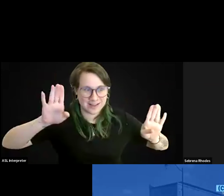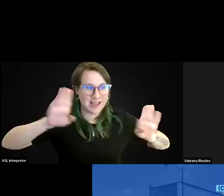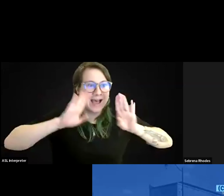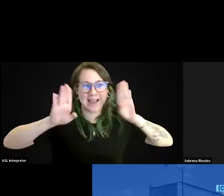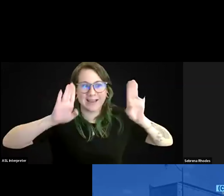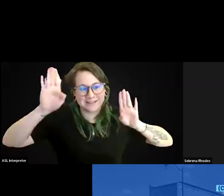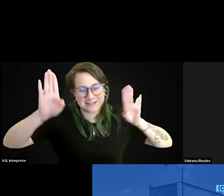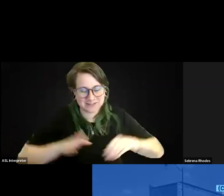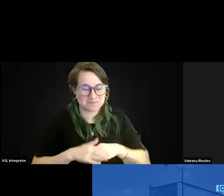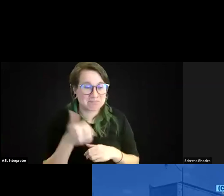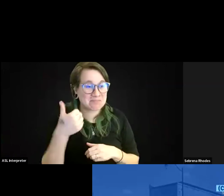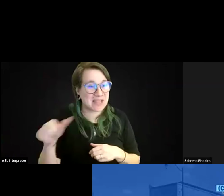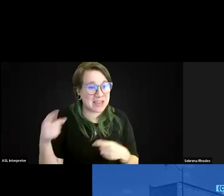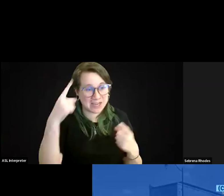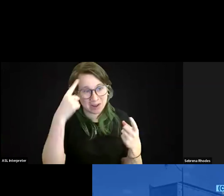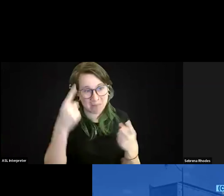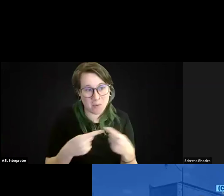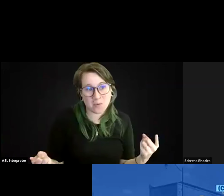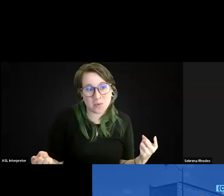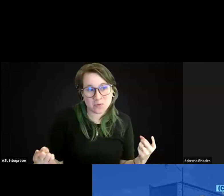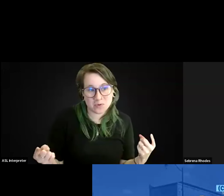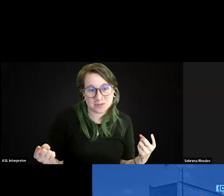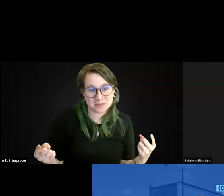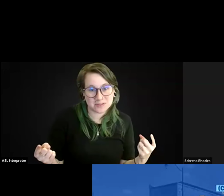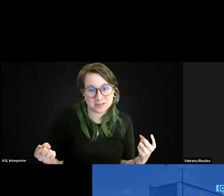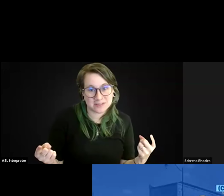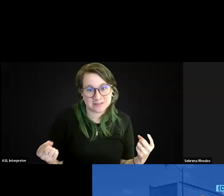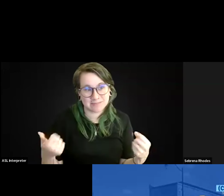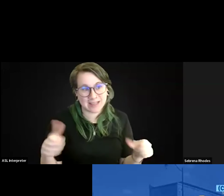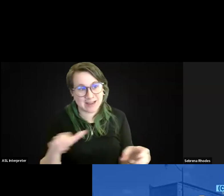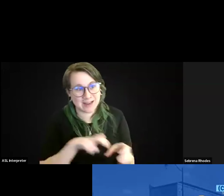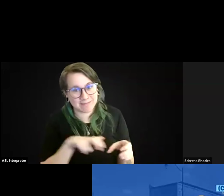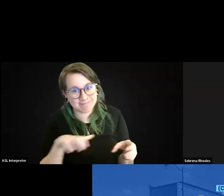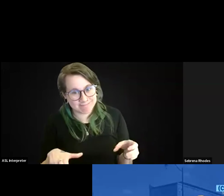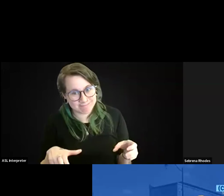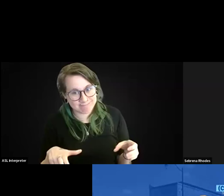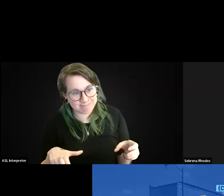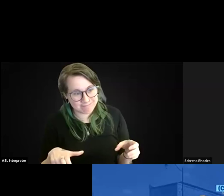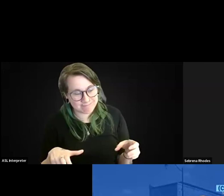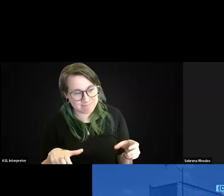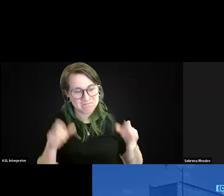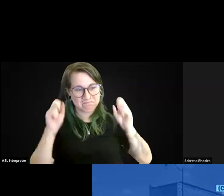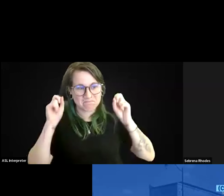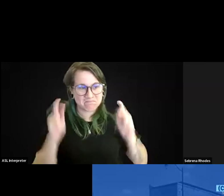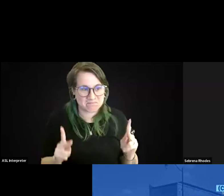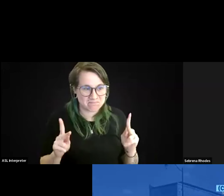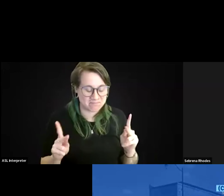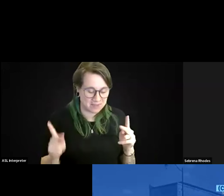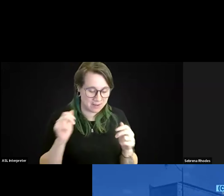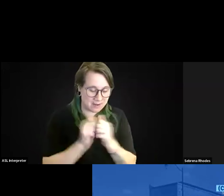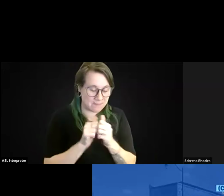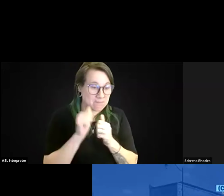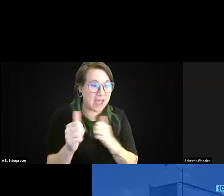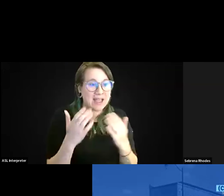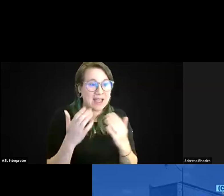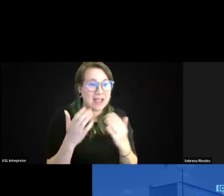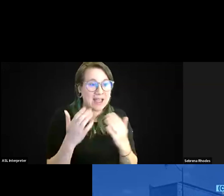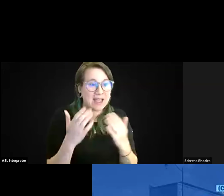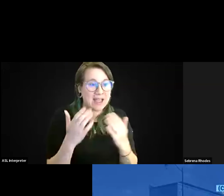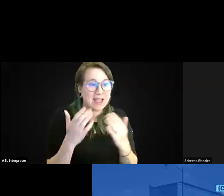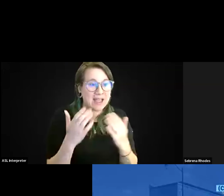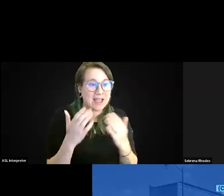Aye. Any opposed, say nay. Any abstentions? Okay, ayes have it. Thank y'all so